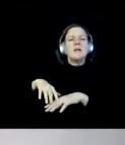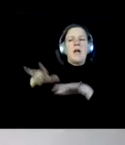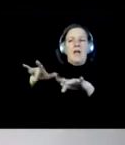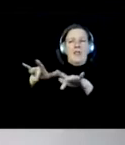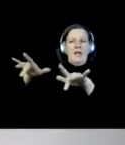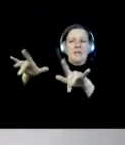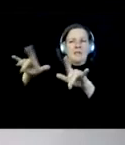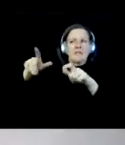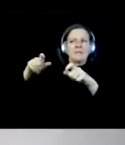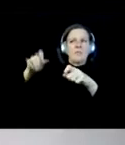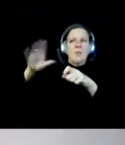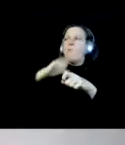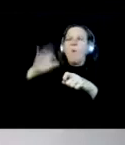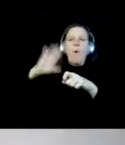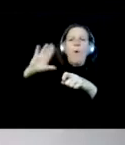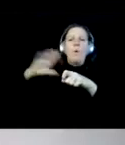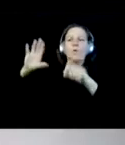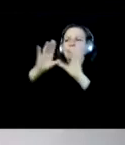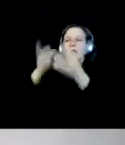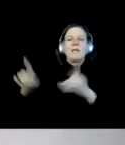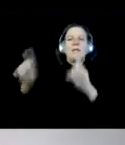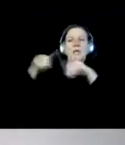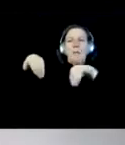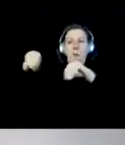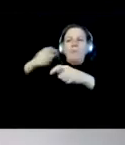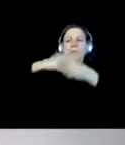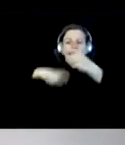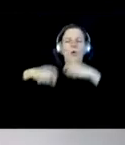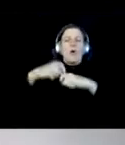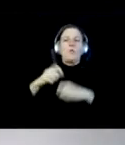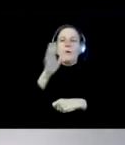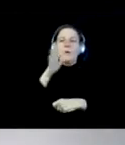replaced the mom and pop store, and then the internet replaced the